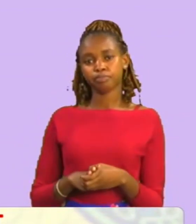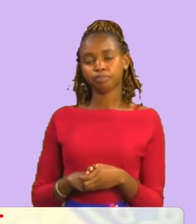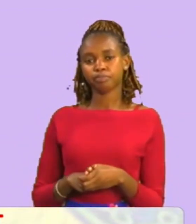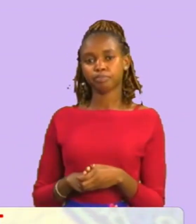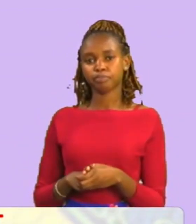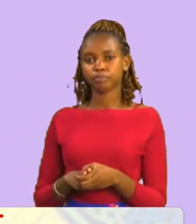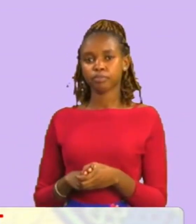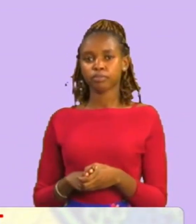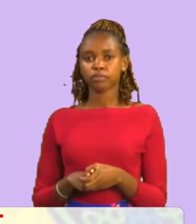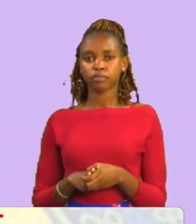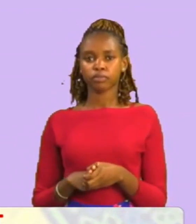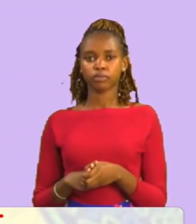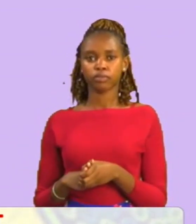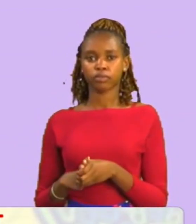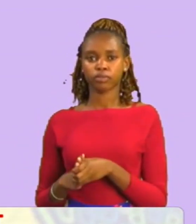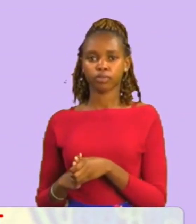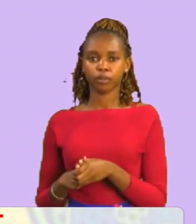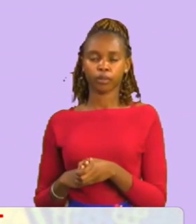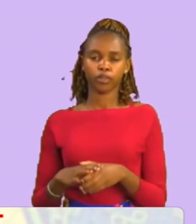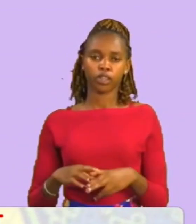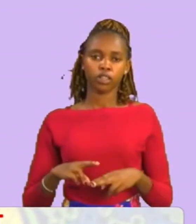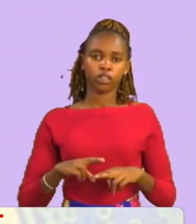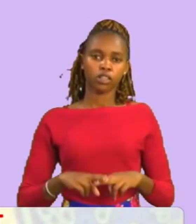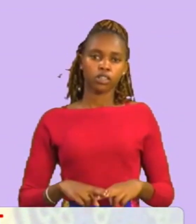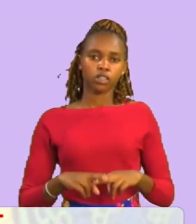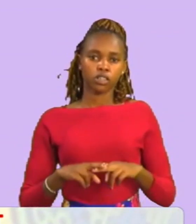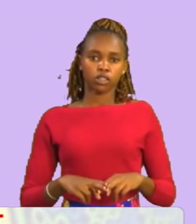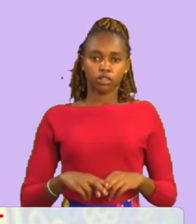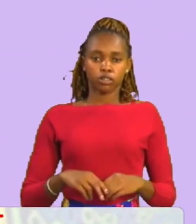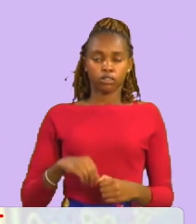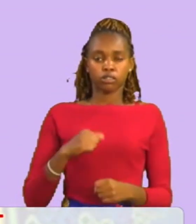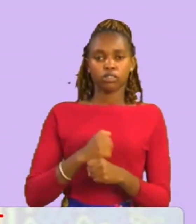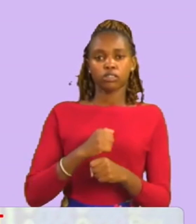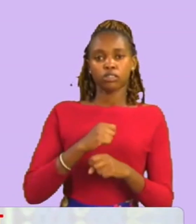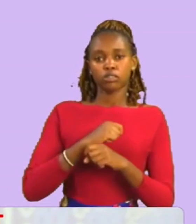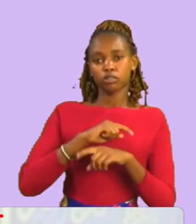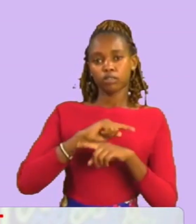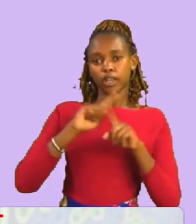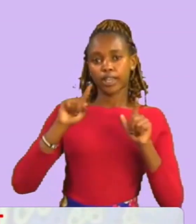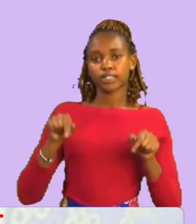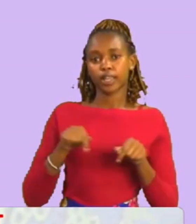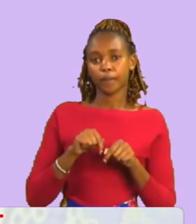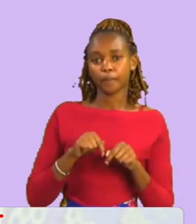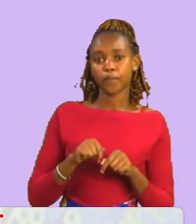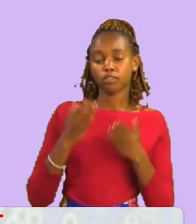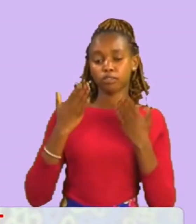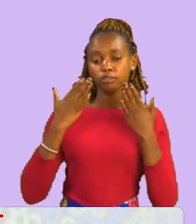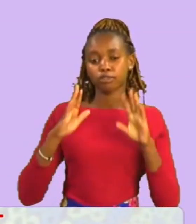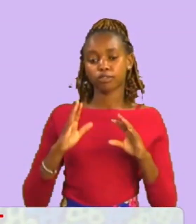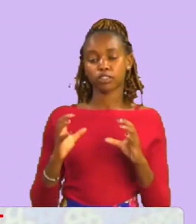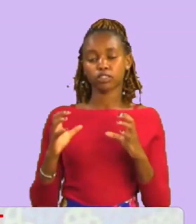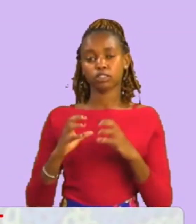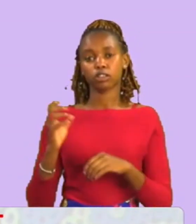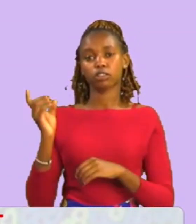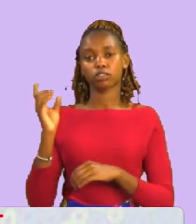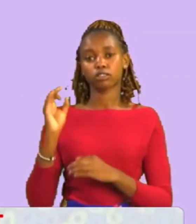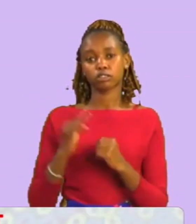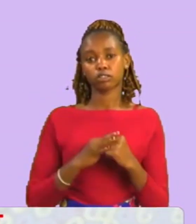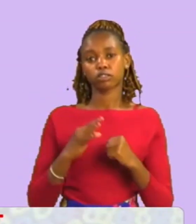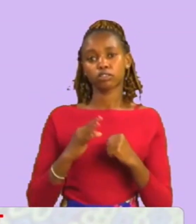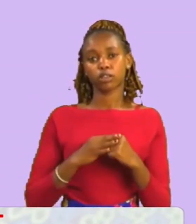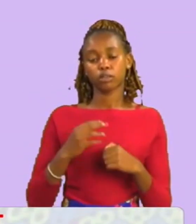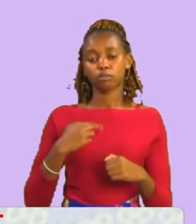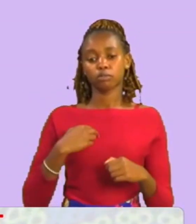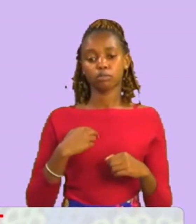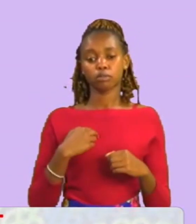sana. Vibaya sana. Unajua kuna mtu maybe ameketi. Kwanza sasa hii wase wanafanya exams, kuna wa student na do exams kwa nyamaliza class 8 nini. Umetulia tu kwa like mimi